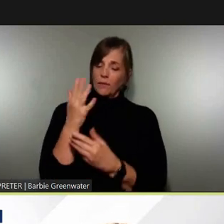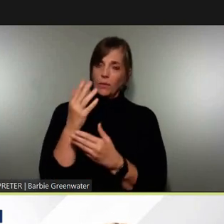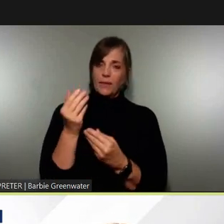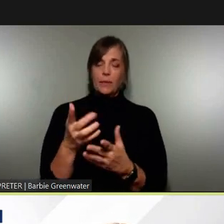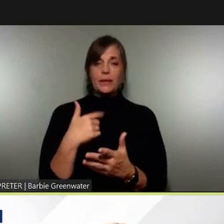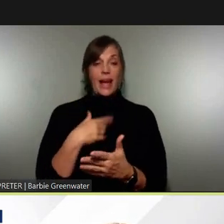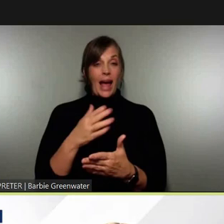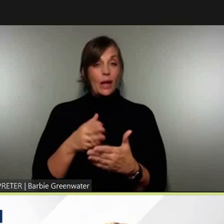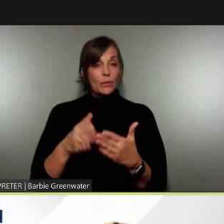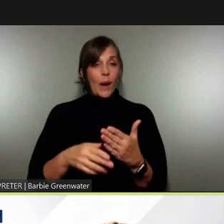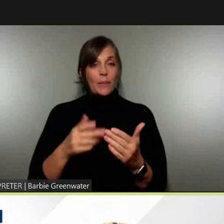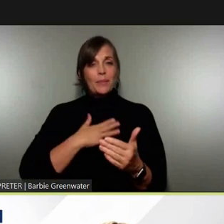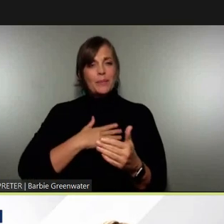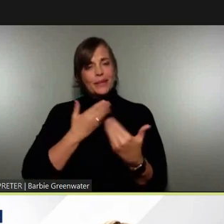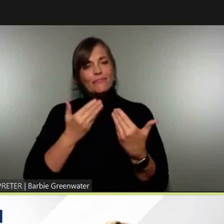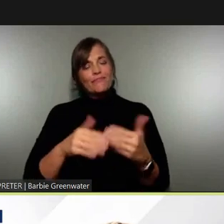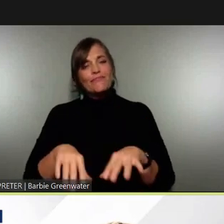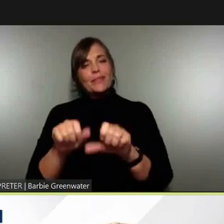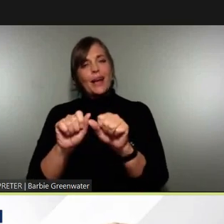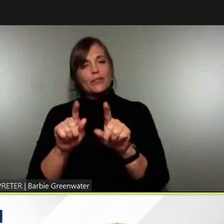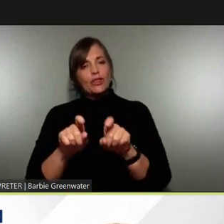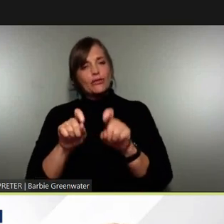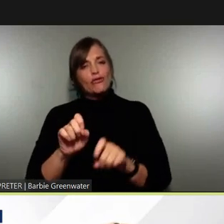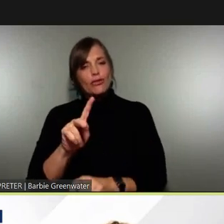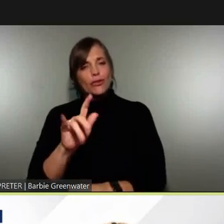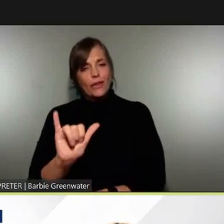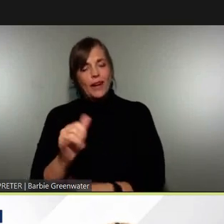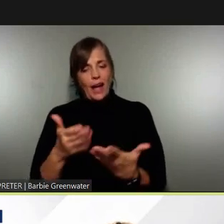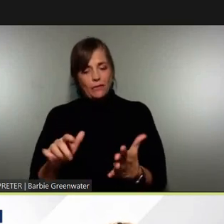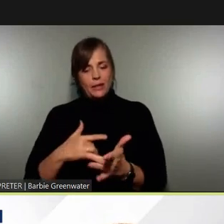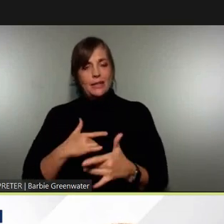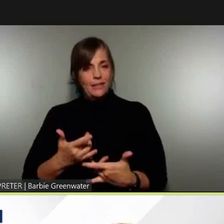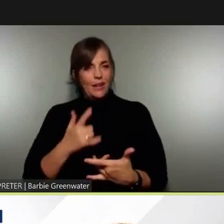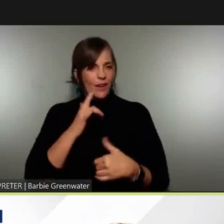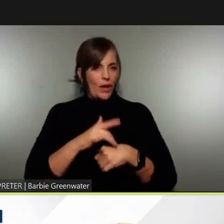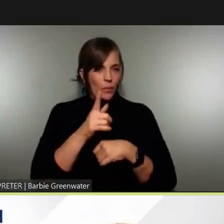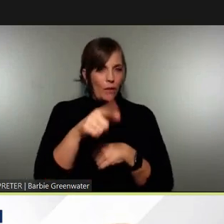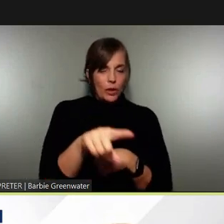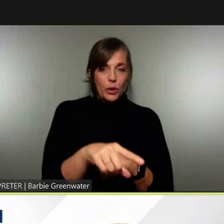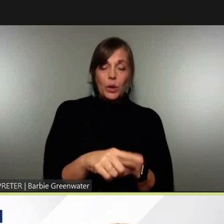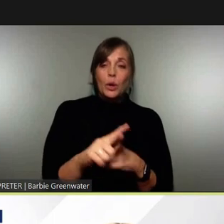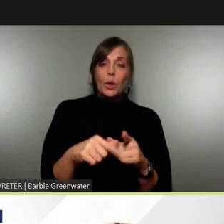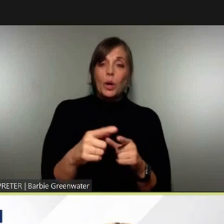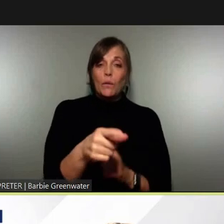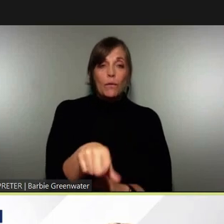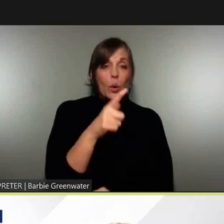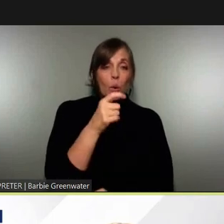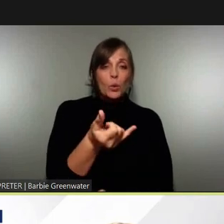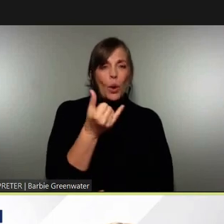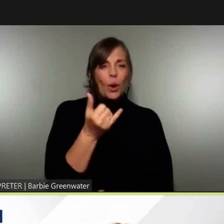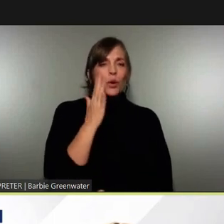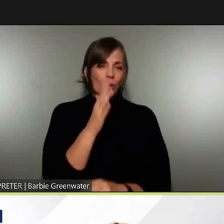our post-event survey that will be available when you leave the forum. And for those of you calling in, you're going to receive that survey